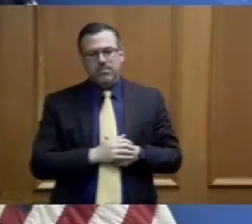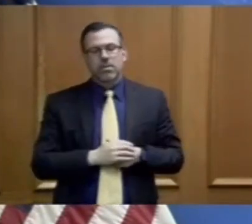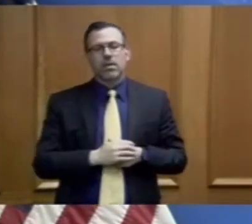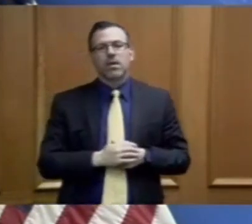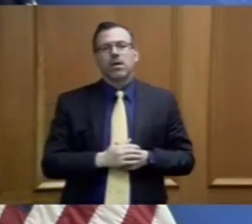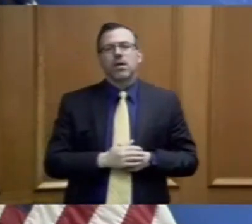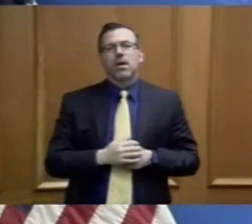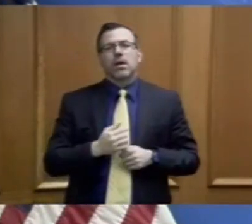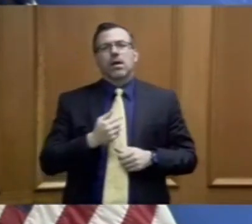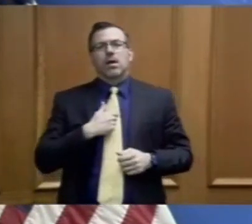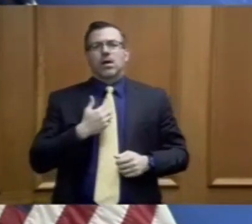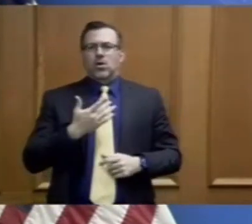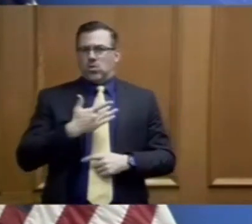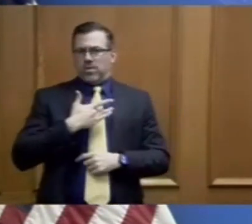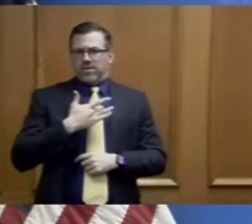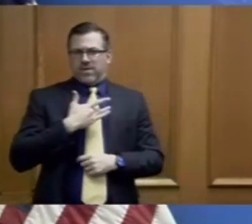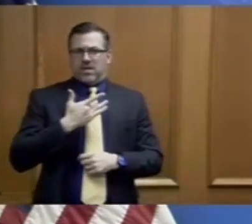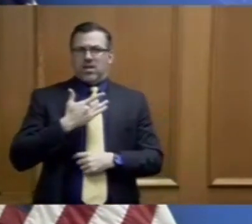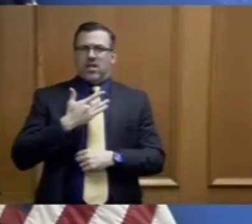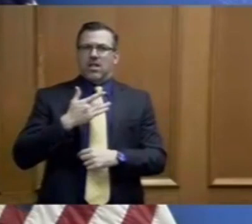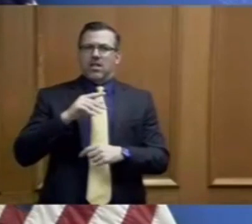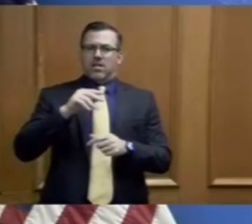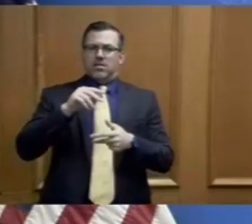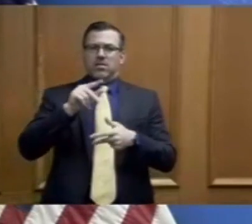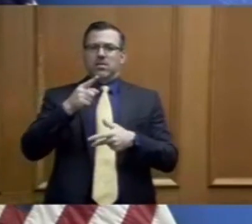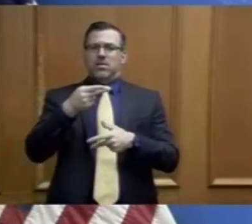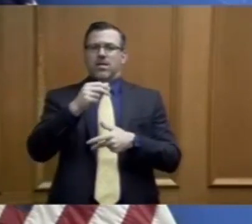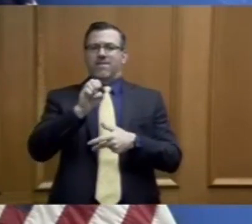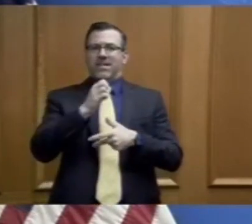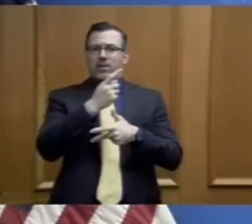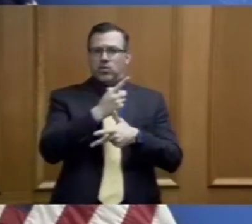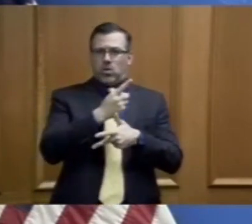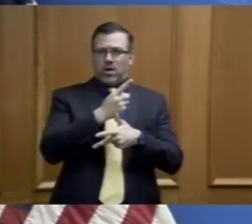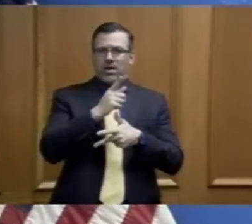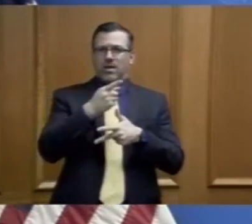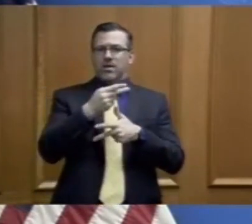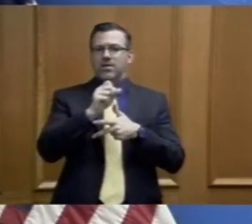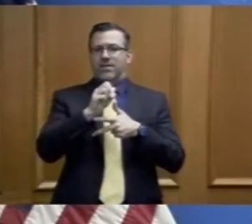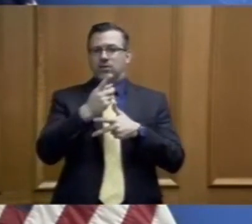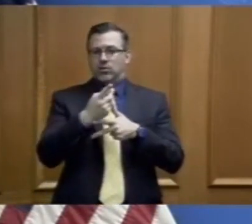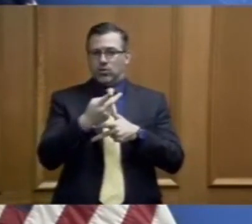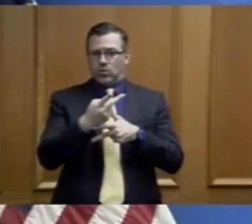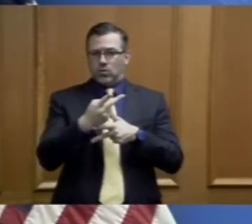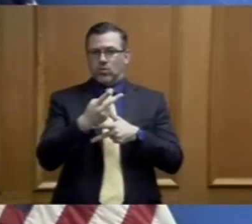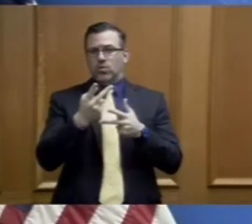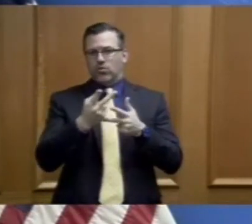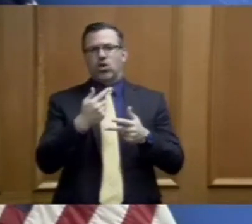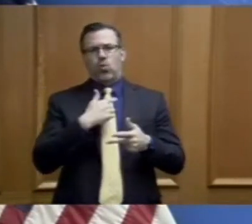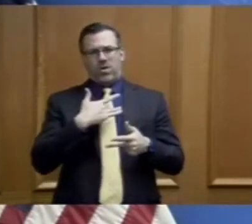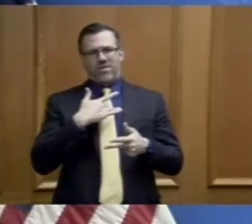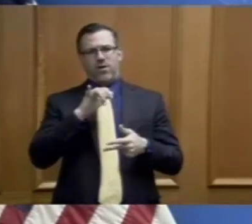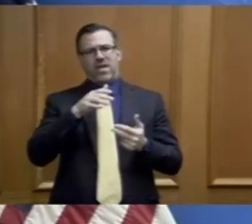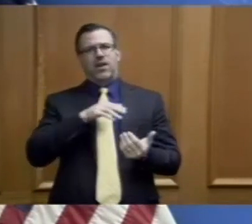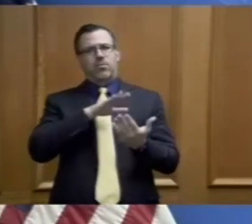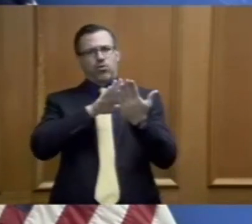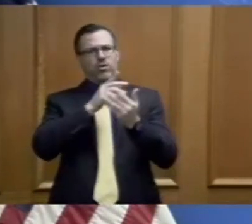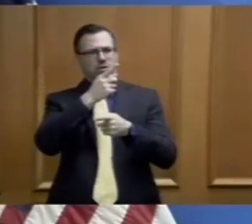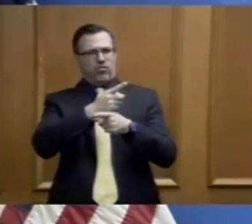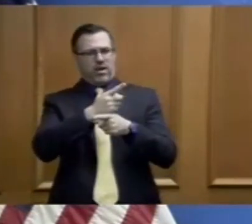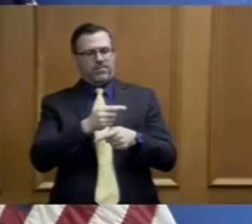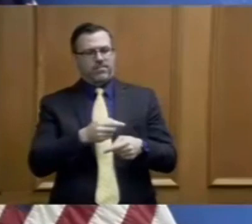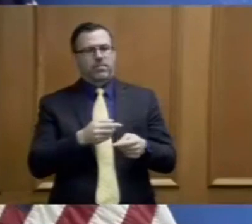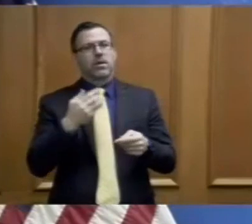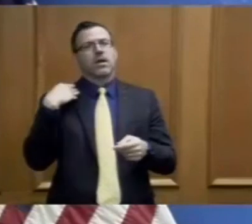the efforts and the phased-in strategy, the geographic approach that we're taking is the one that's right. I'm going to let